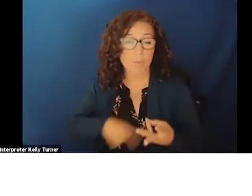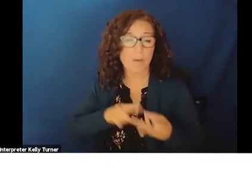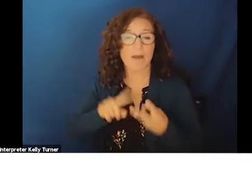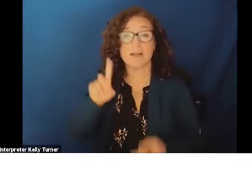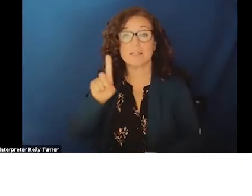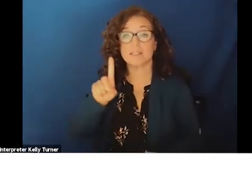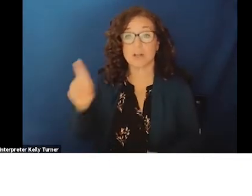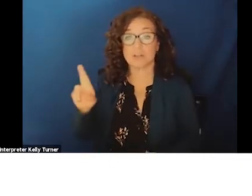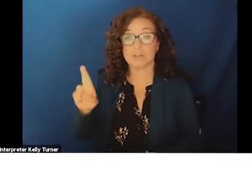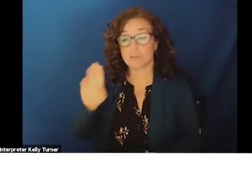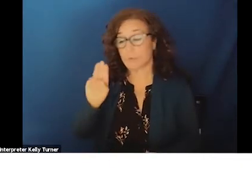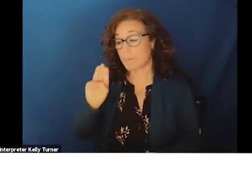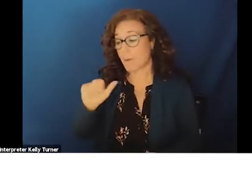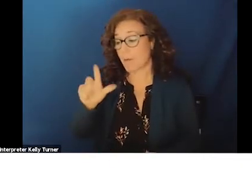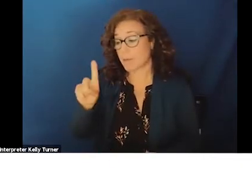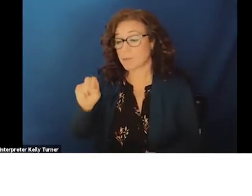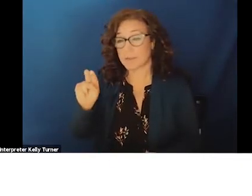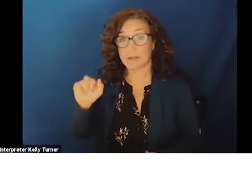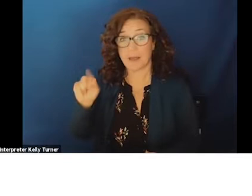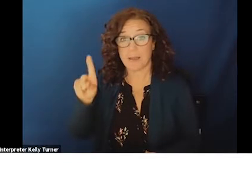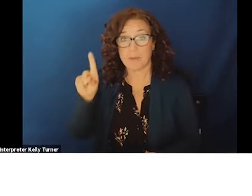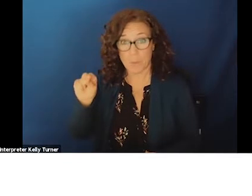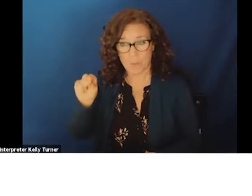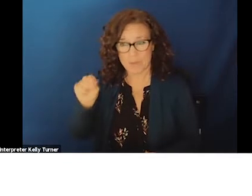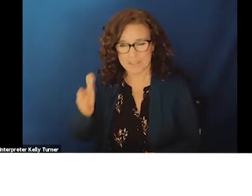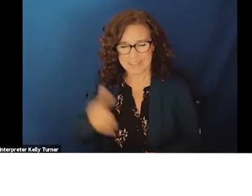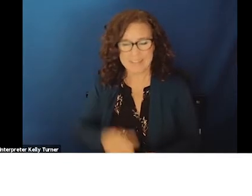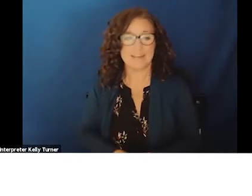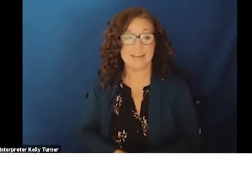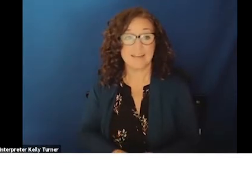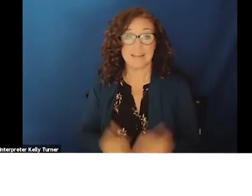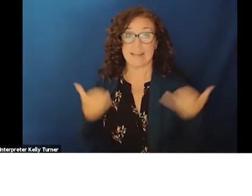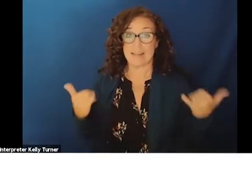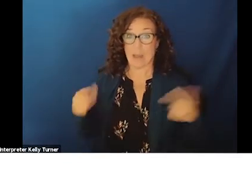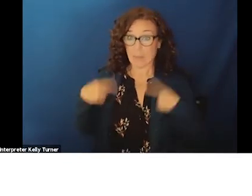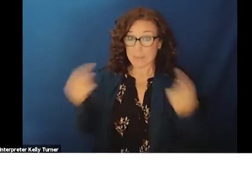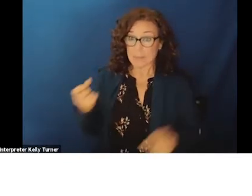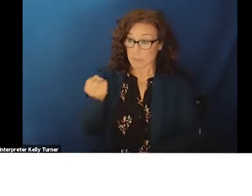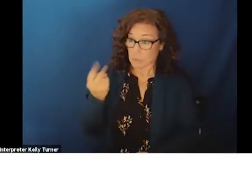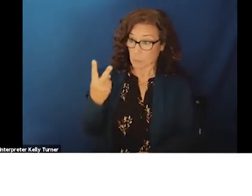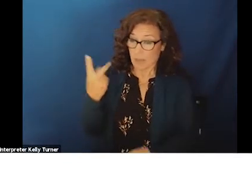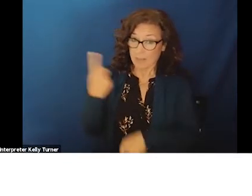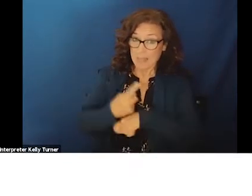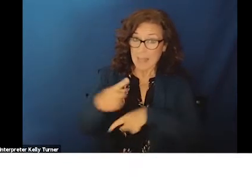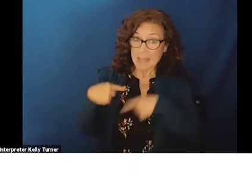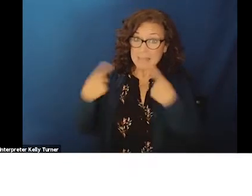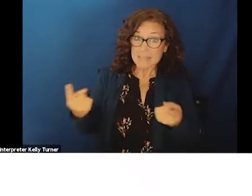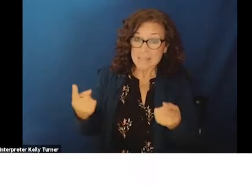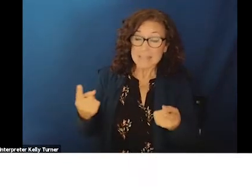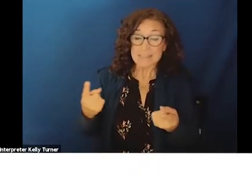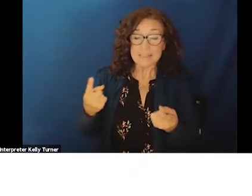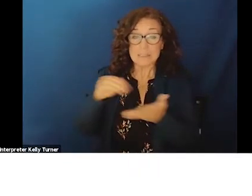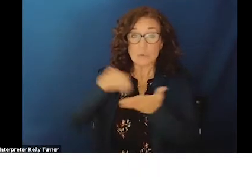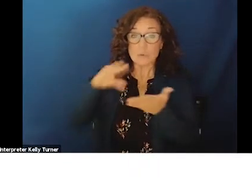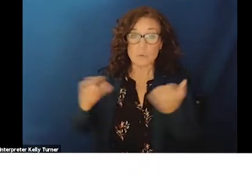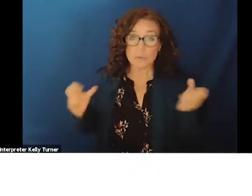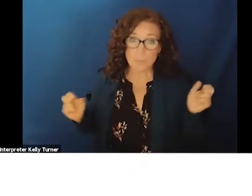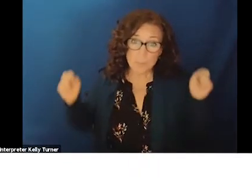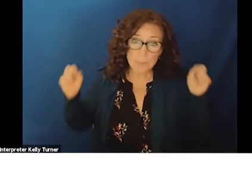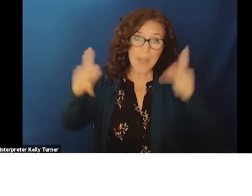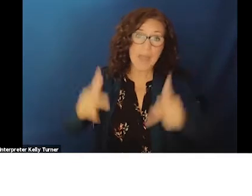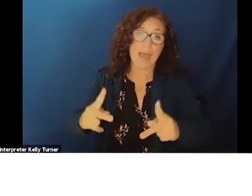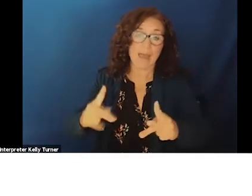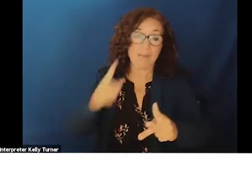been, unbelievably, 12 days since our Group A and B elementary students have returned to school for